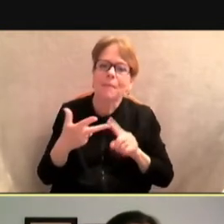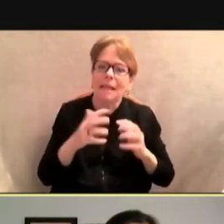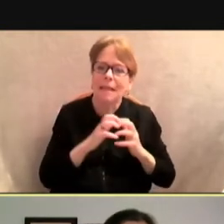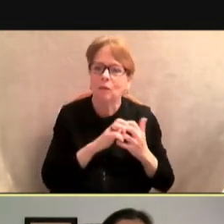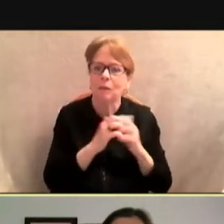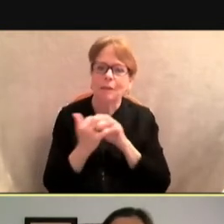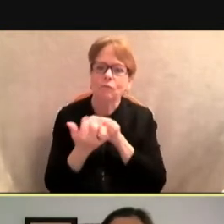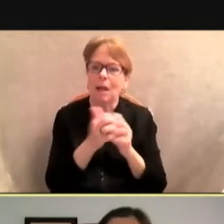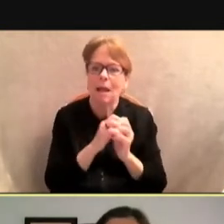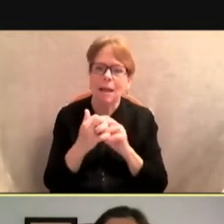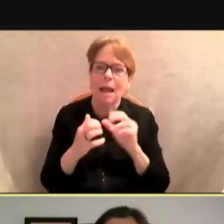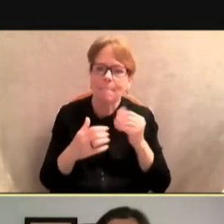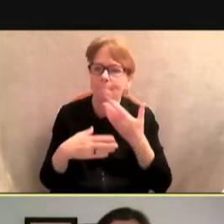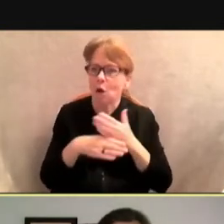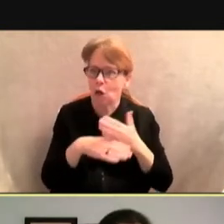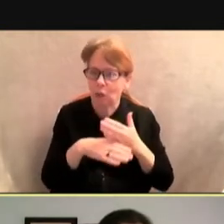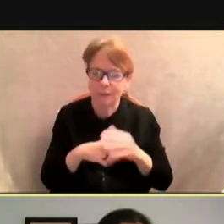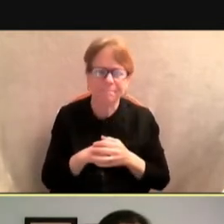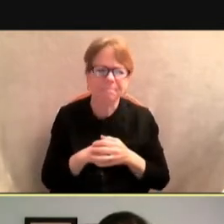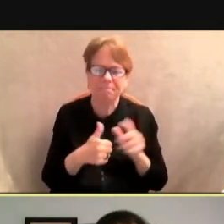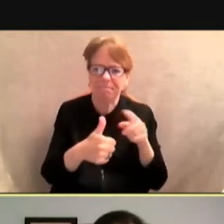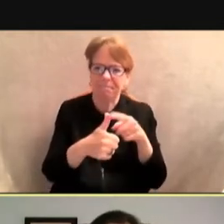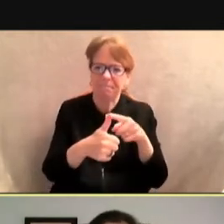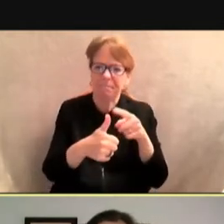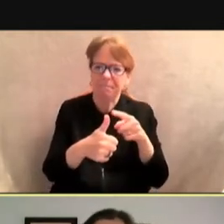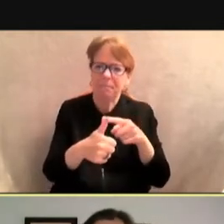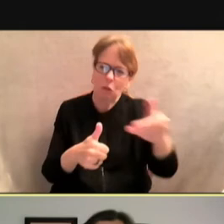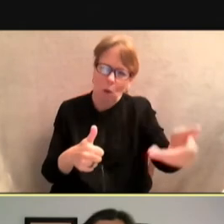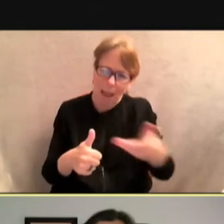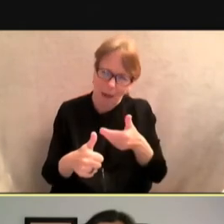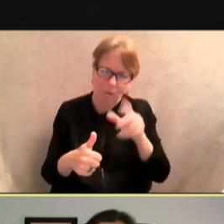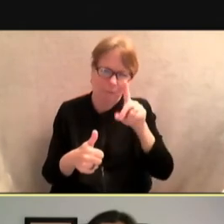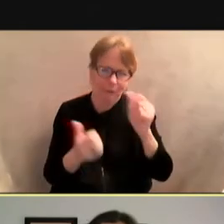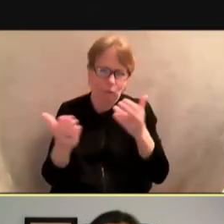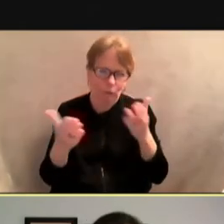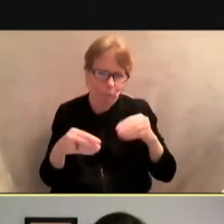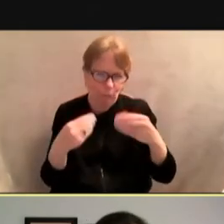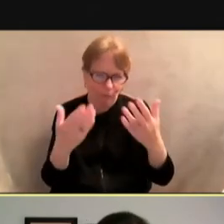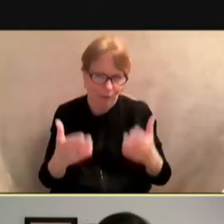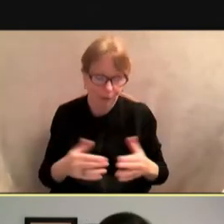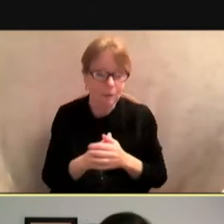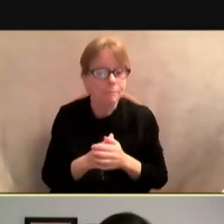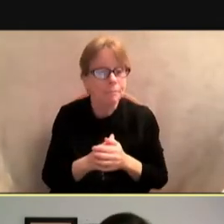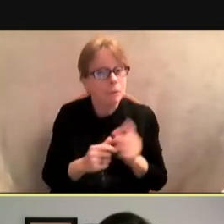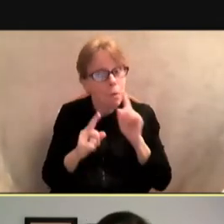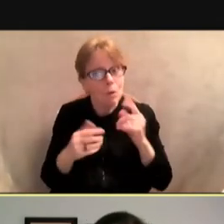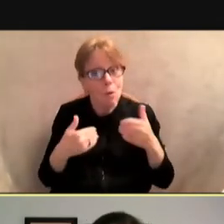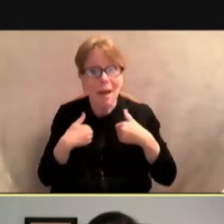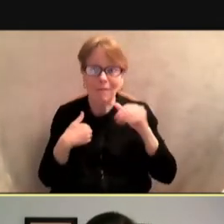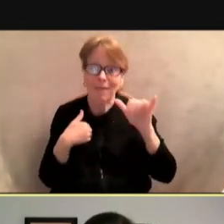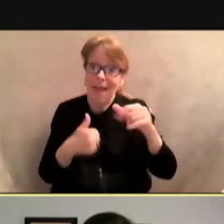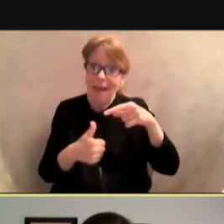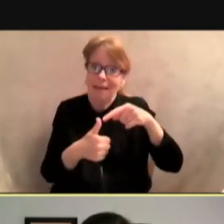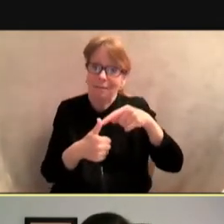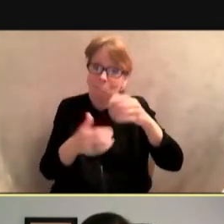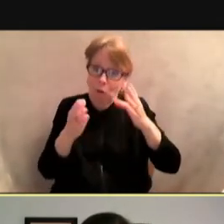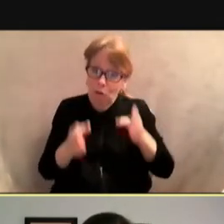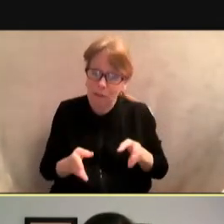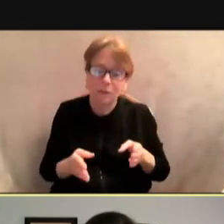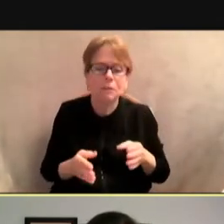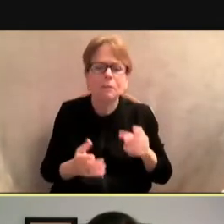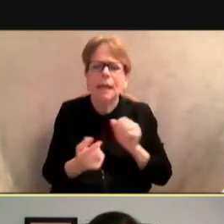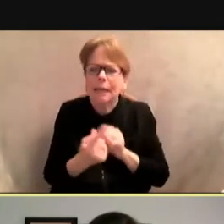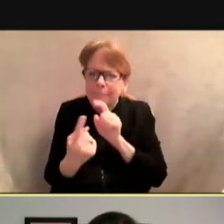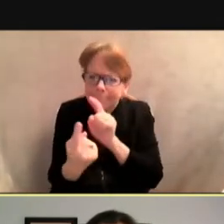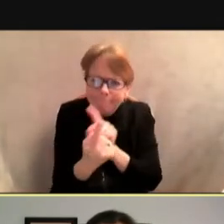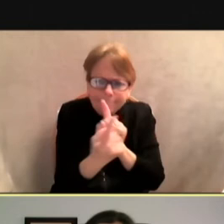So first, hiring a disability services provider. So the goal of having a disability services provider is to provide individualized services